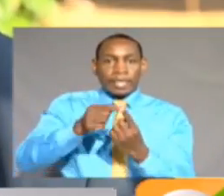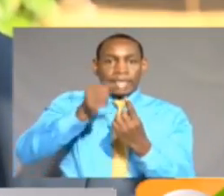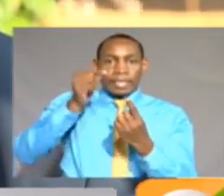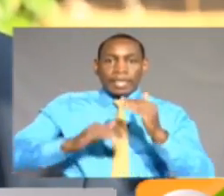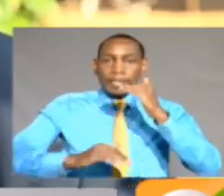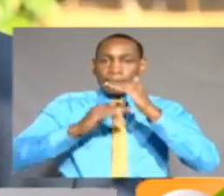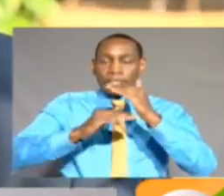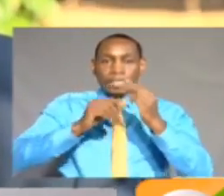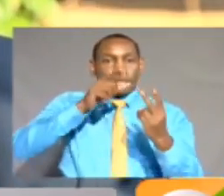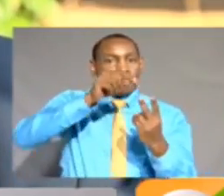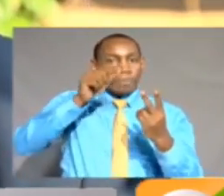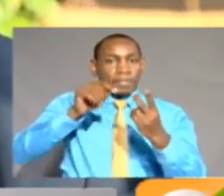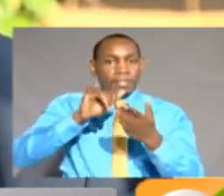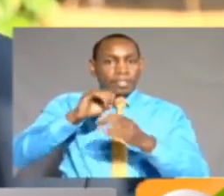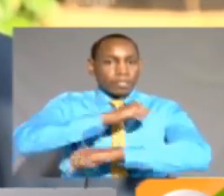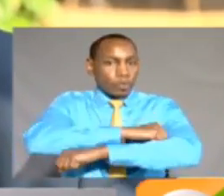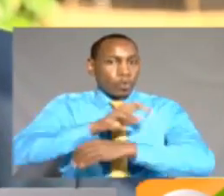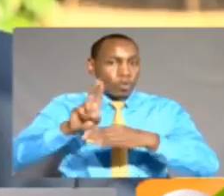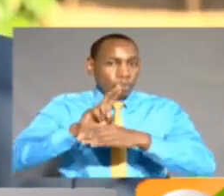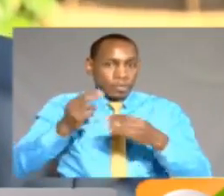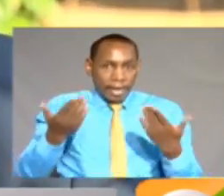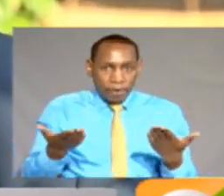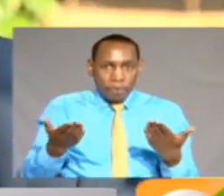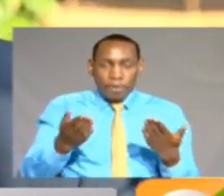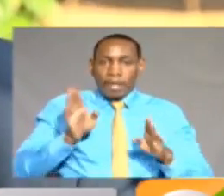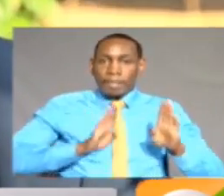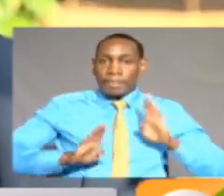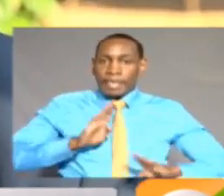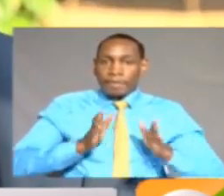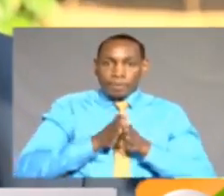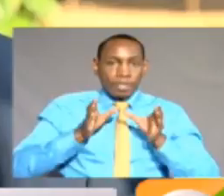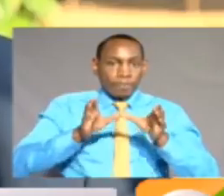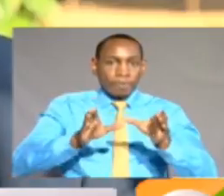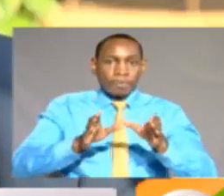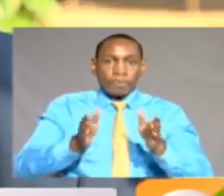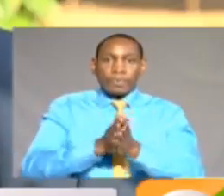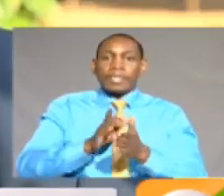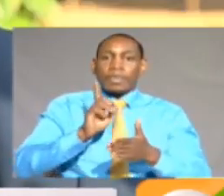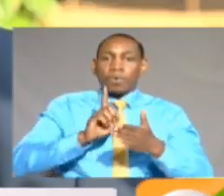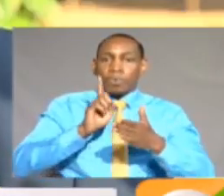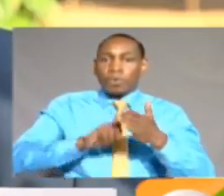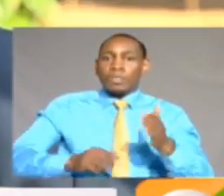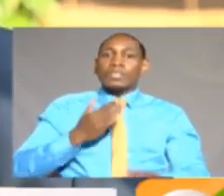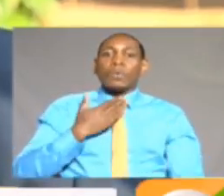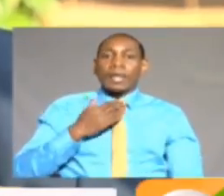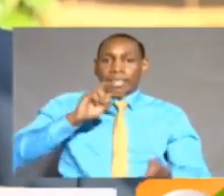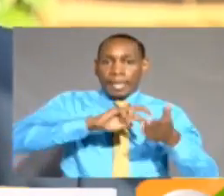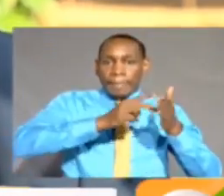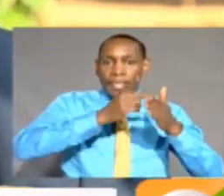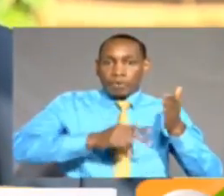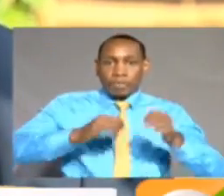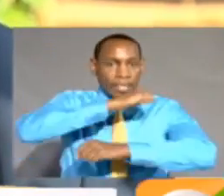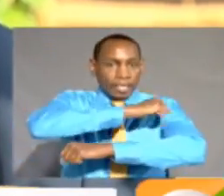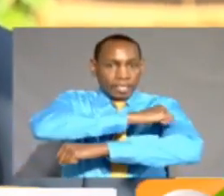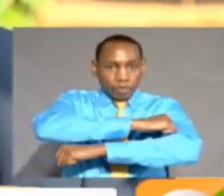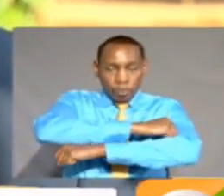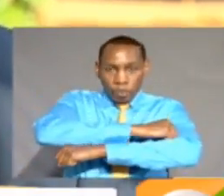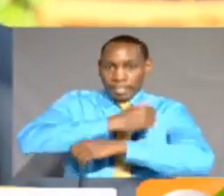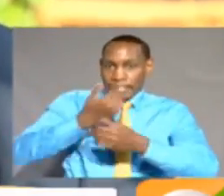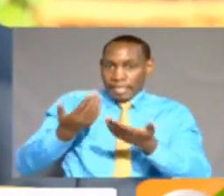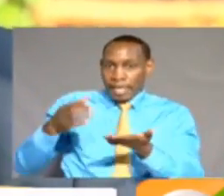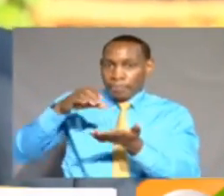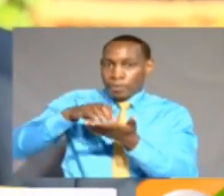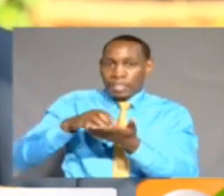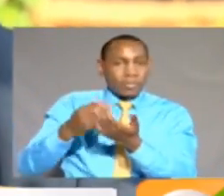schools would use in terms of behavior enforcement and what they wanted, it means that schools have been left at a